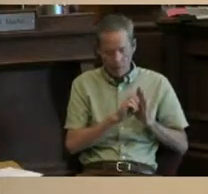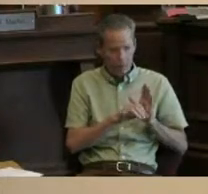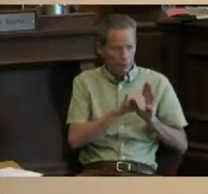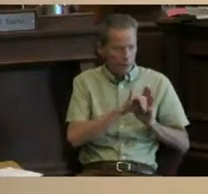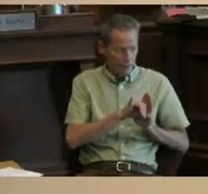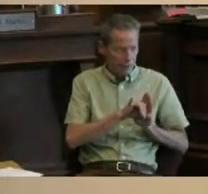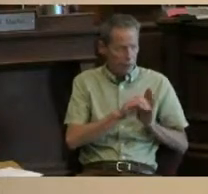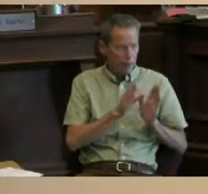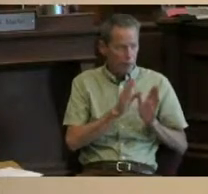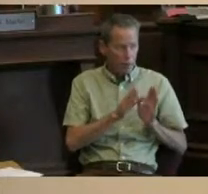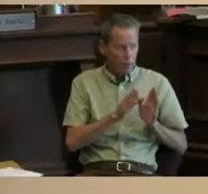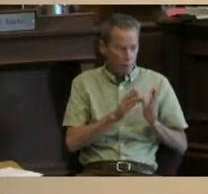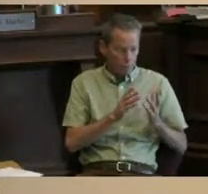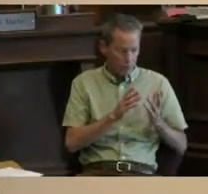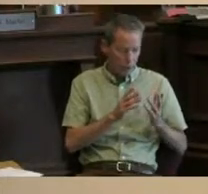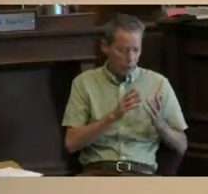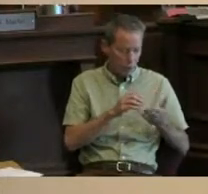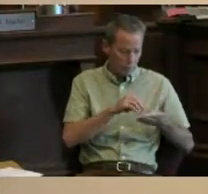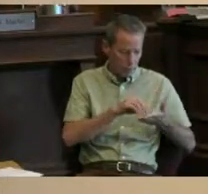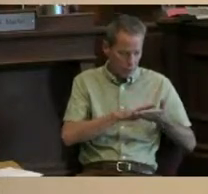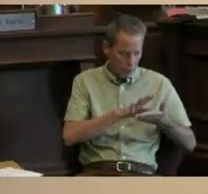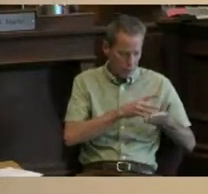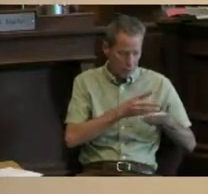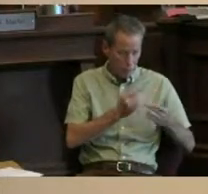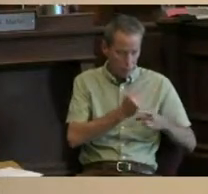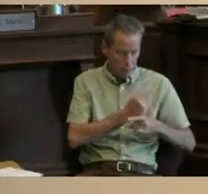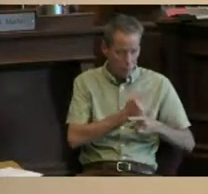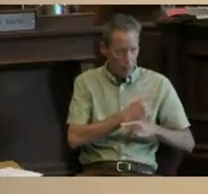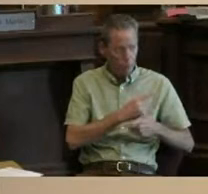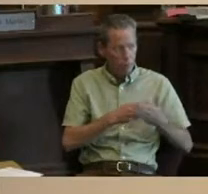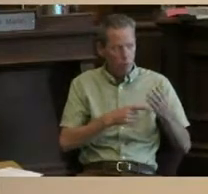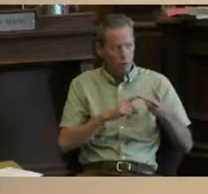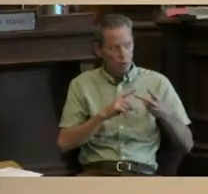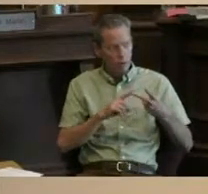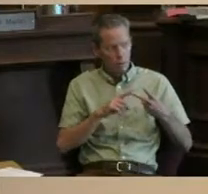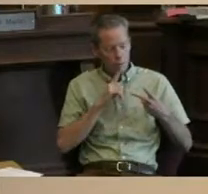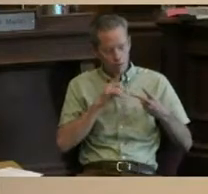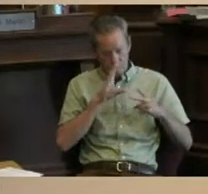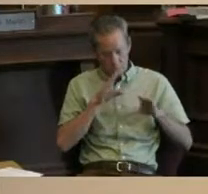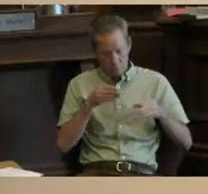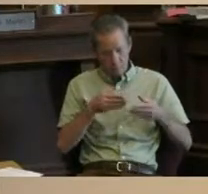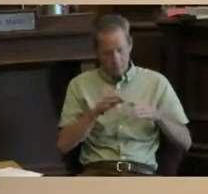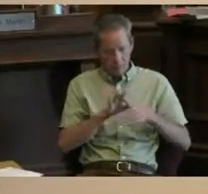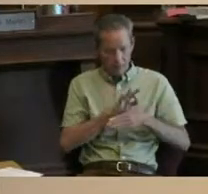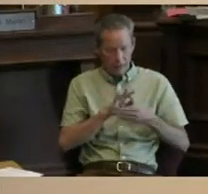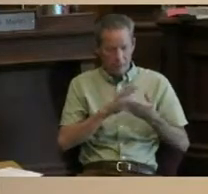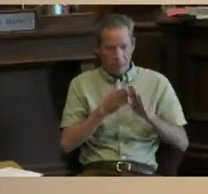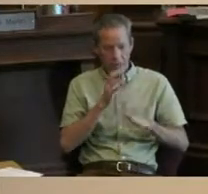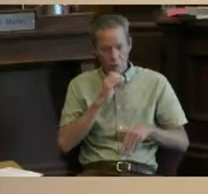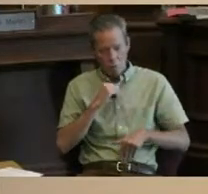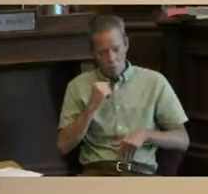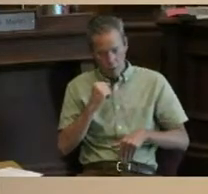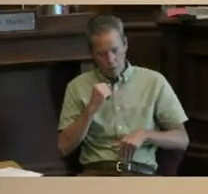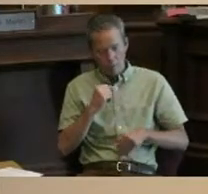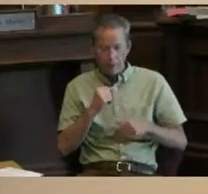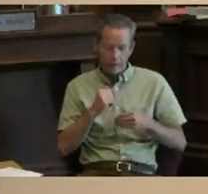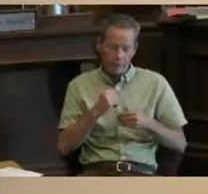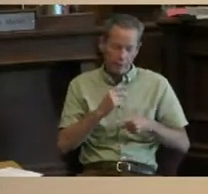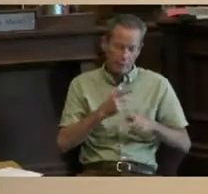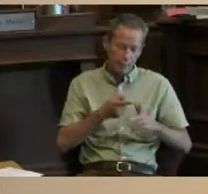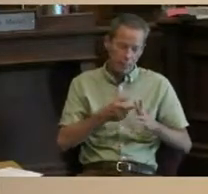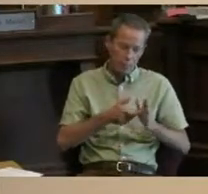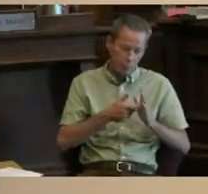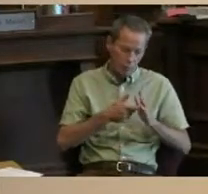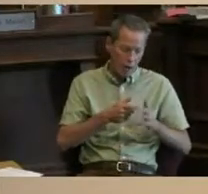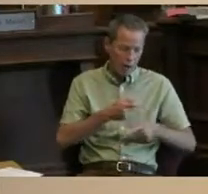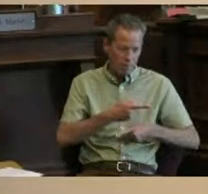identified, they'll be programmed appropriately. What you're really getting at is a function of, as these things age, they require maintenance. There's only a